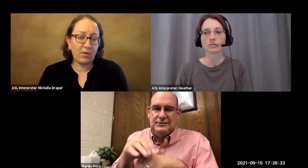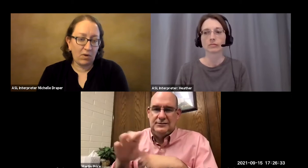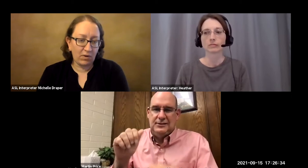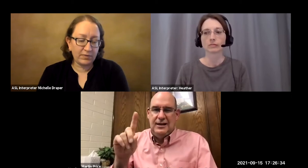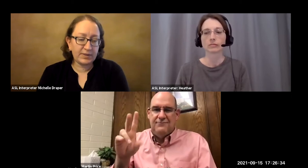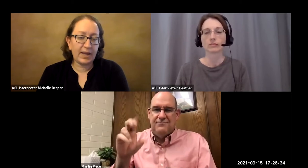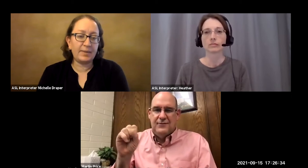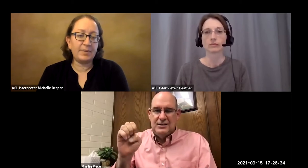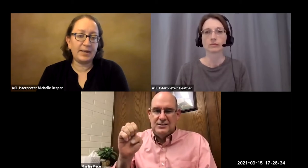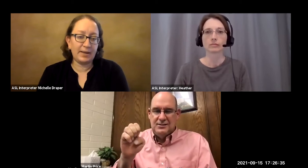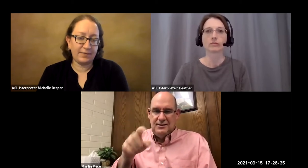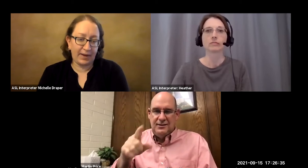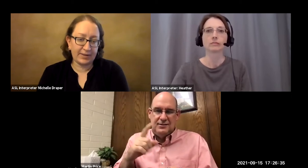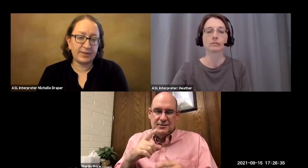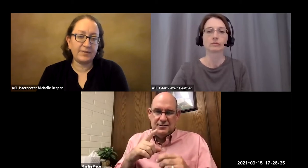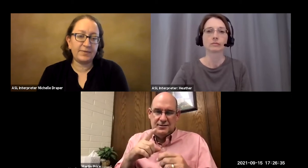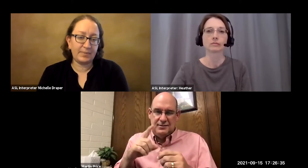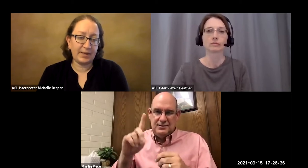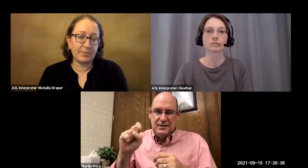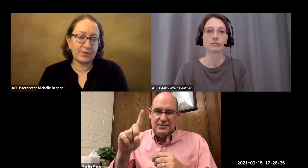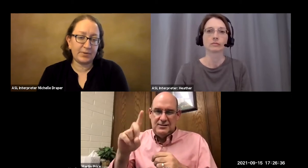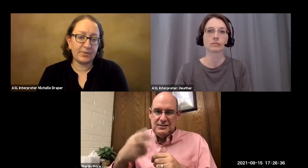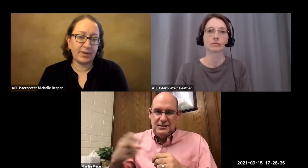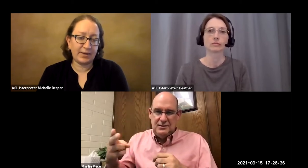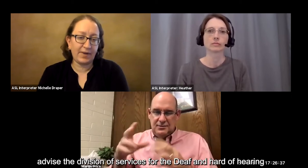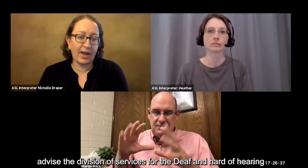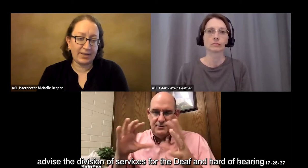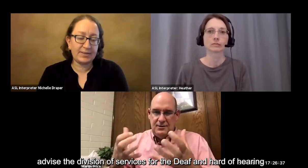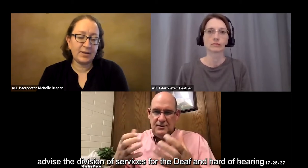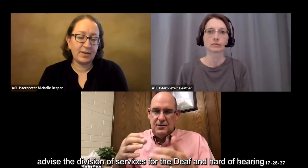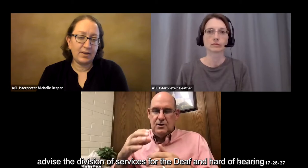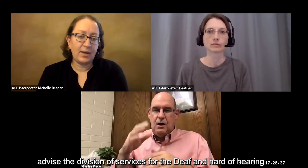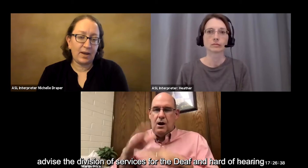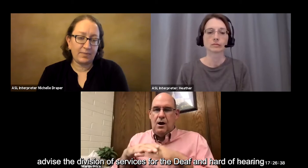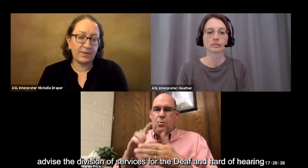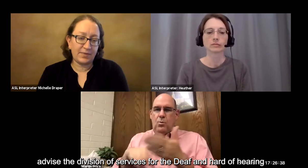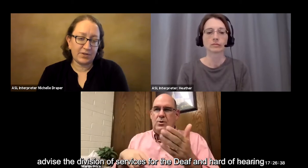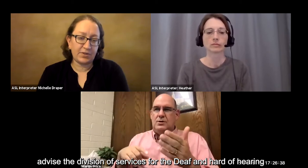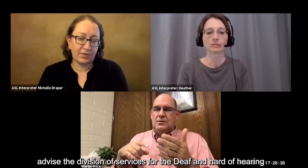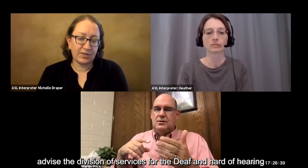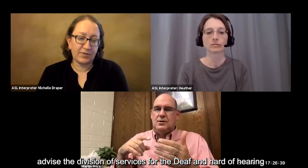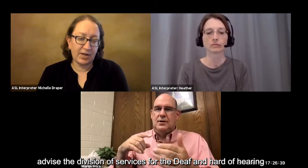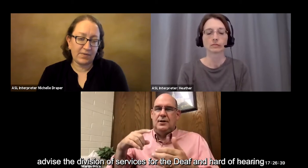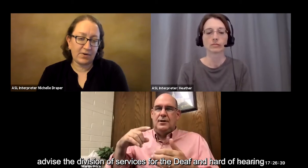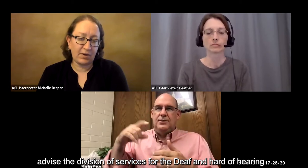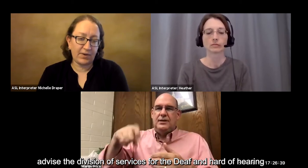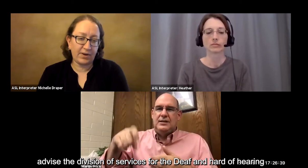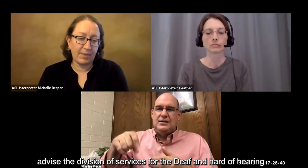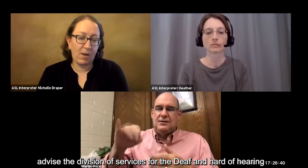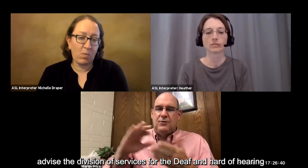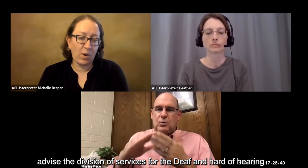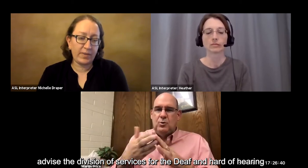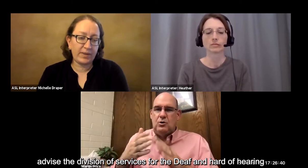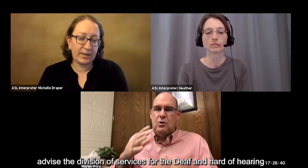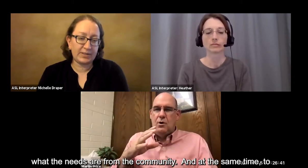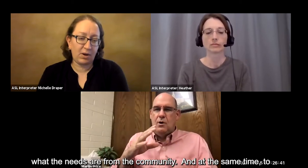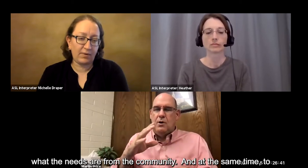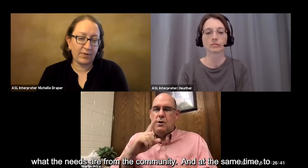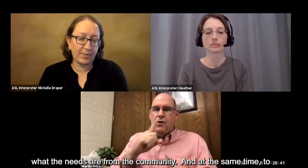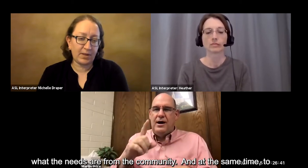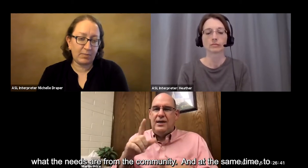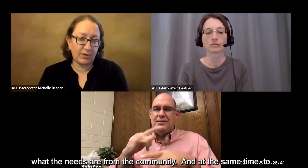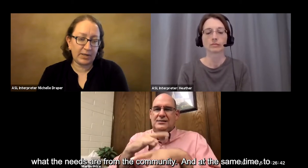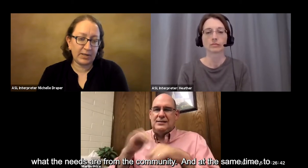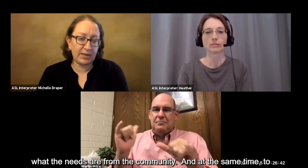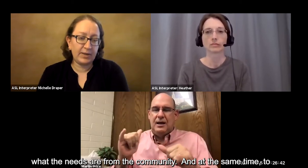feel involved and being effective and being able to advise the Division of Services for the Deaf and Hard of Hearing about what the needs